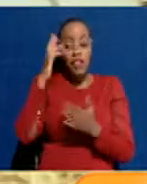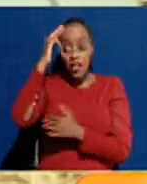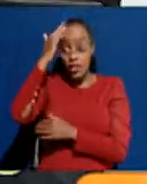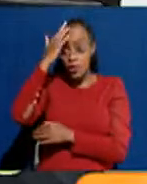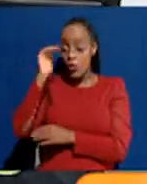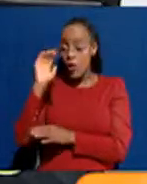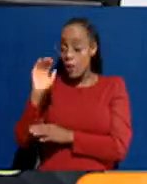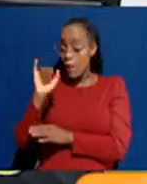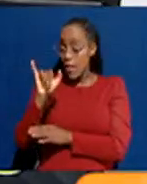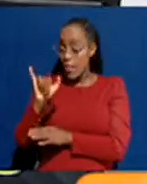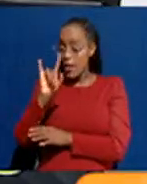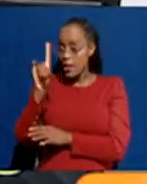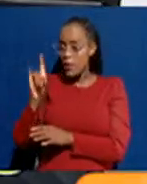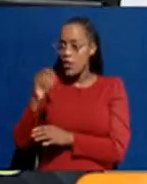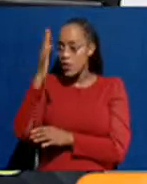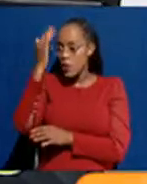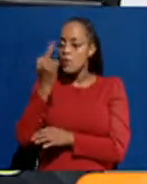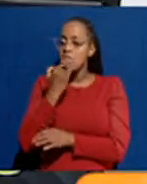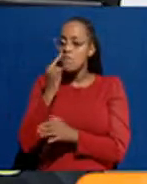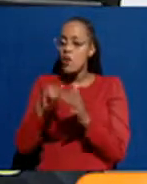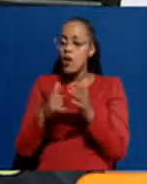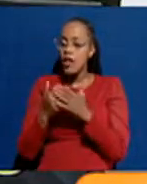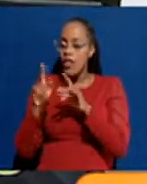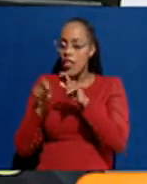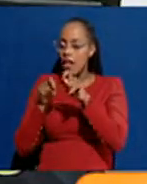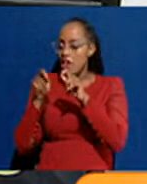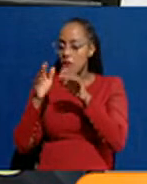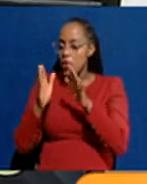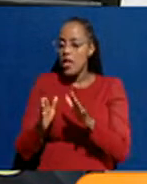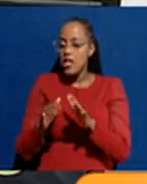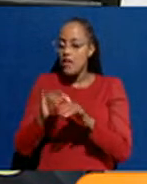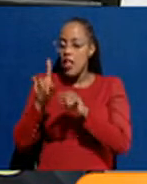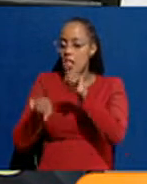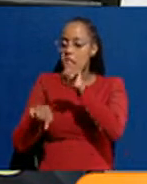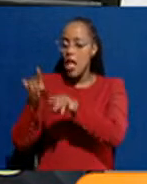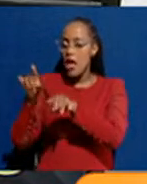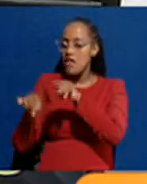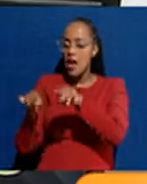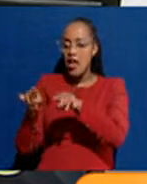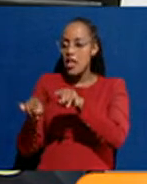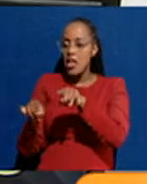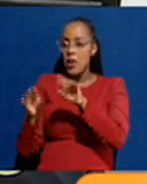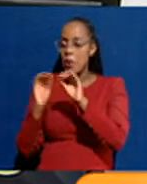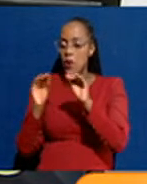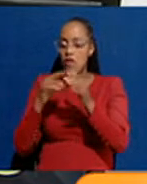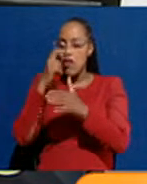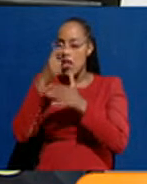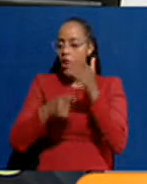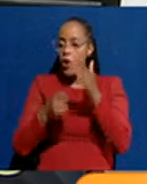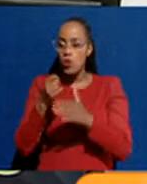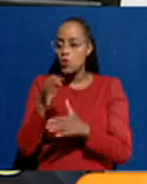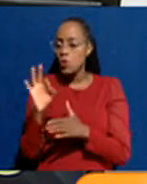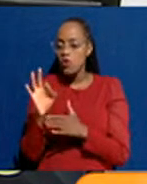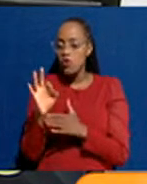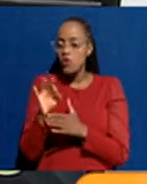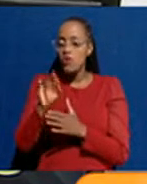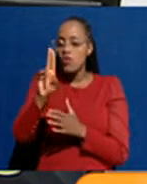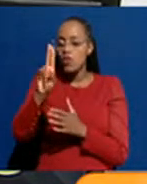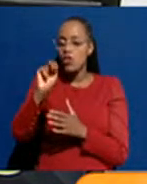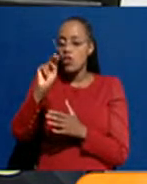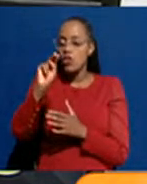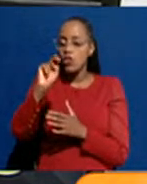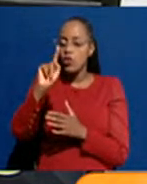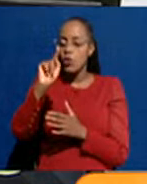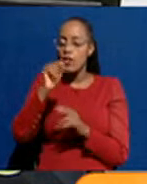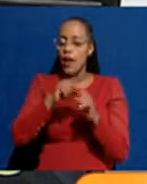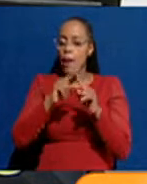is because you said that the regulator does not allow you to vary the price of a unit. No. But